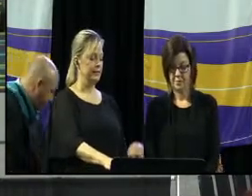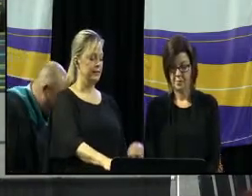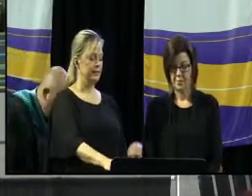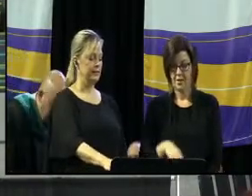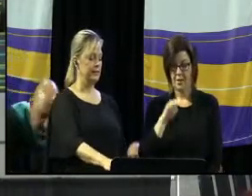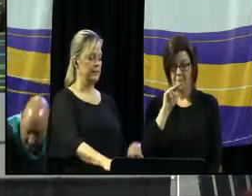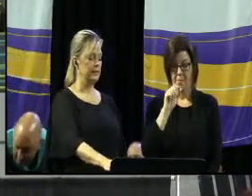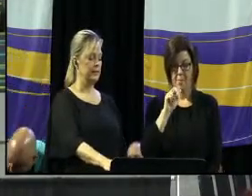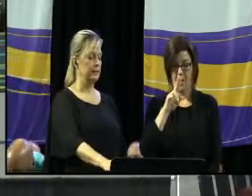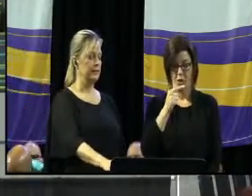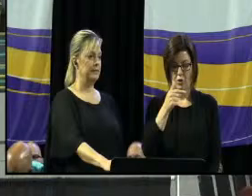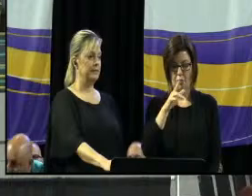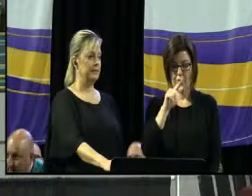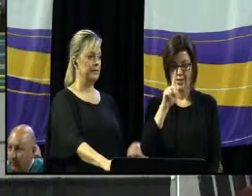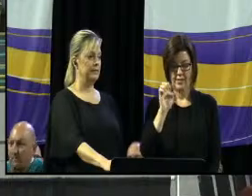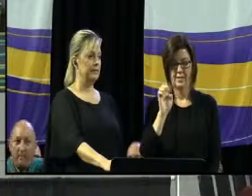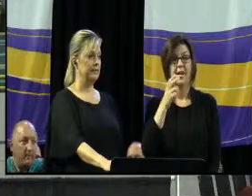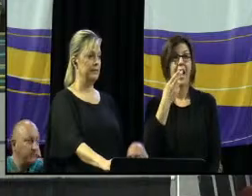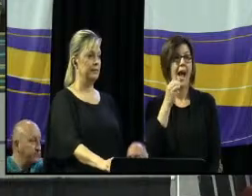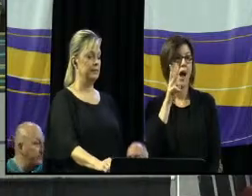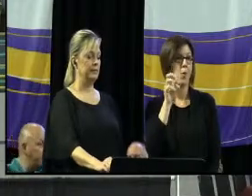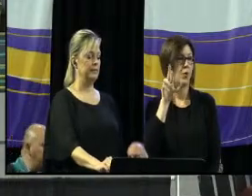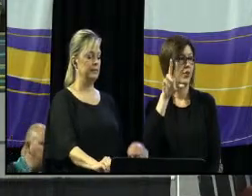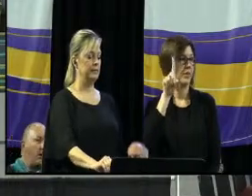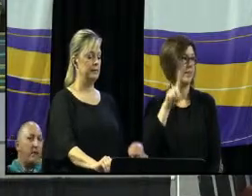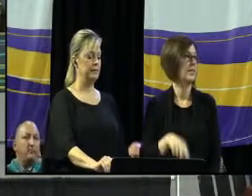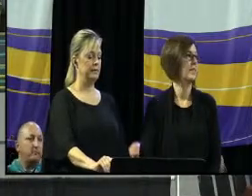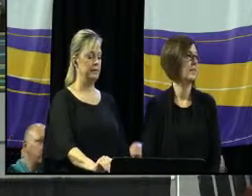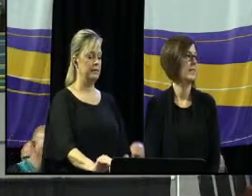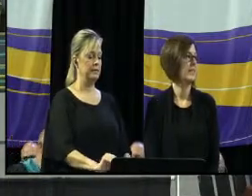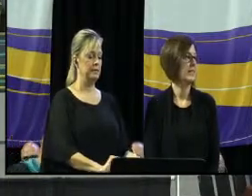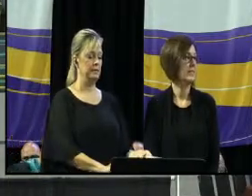Marguerite Logan Howard.